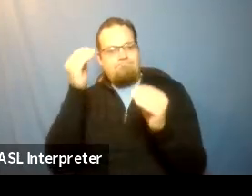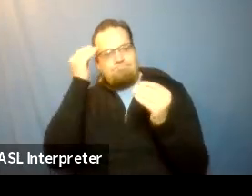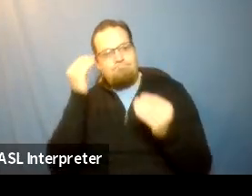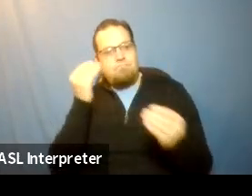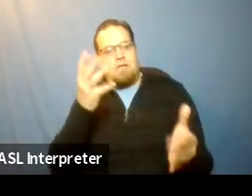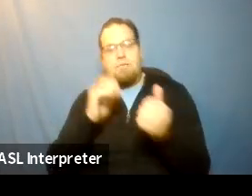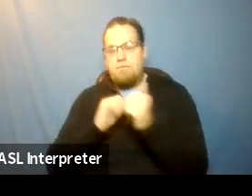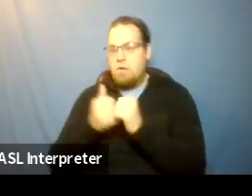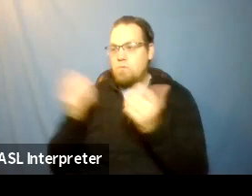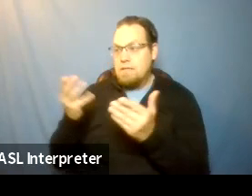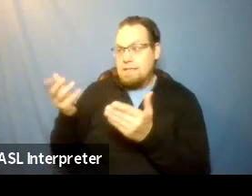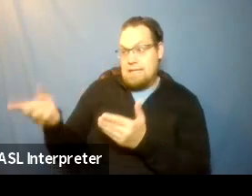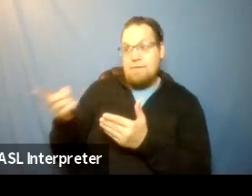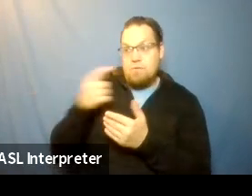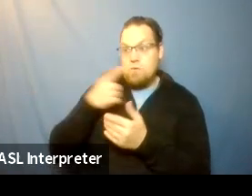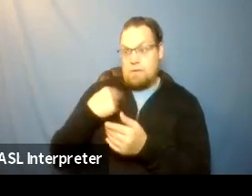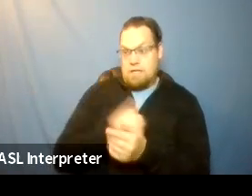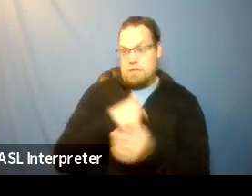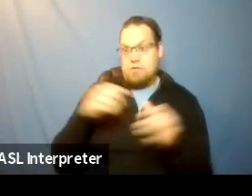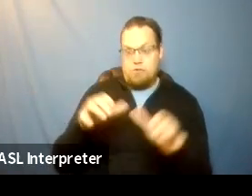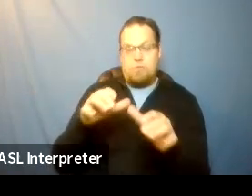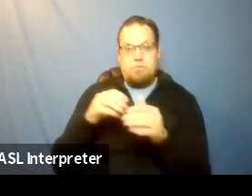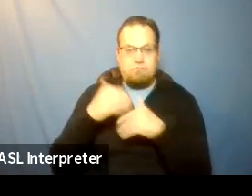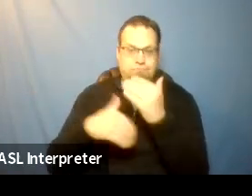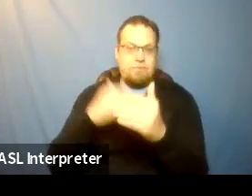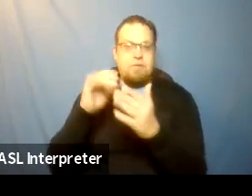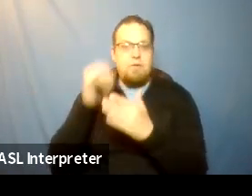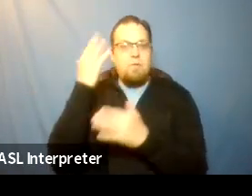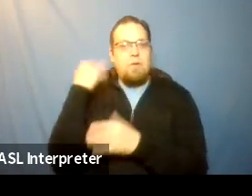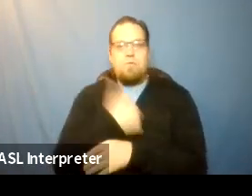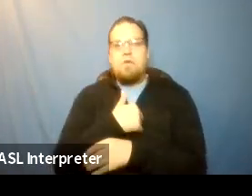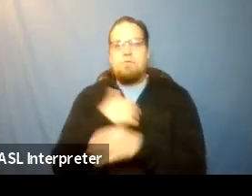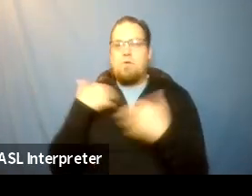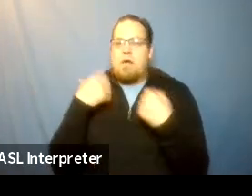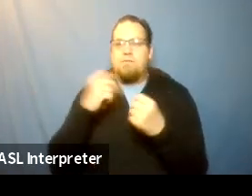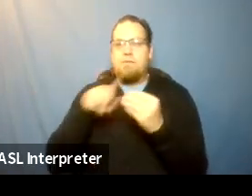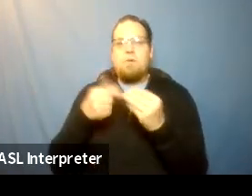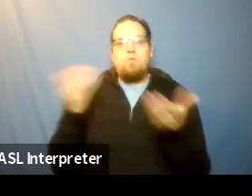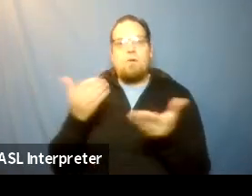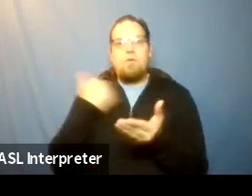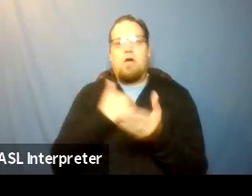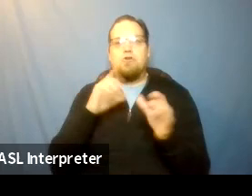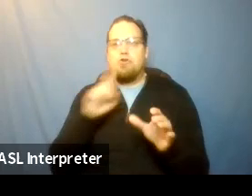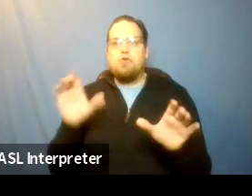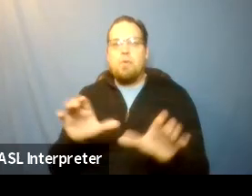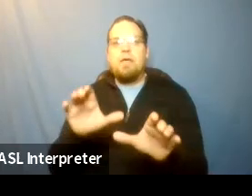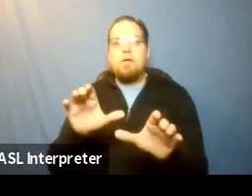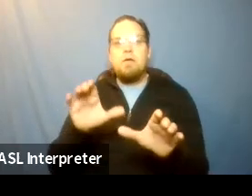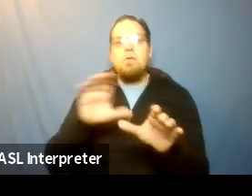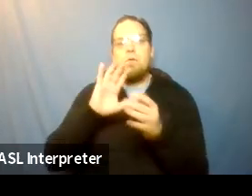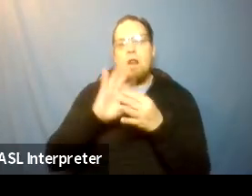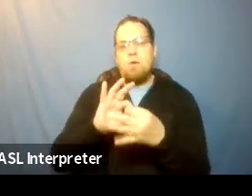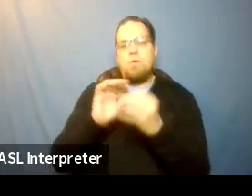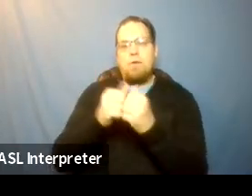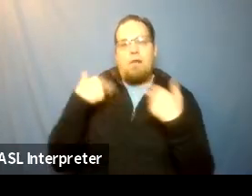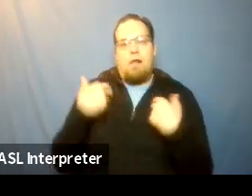of the way through this process. So again, it's part of the reasons we're so confident about what we're doing around the health and safety protocols.